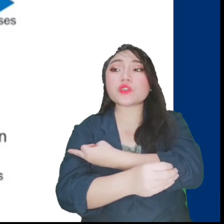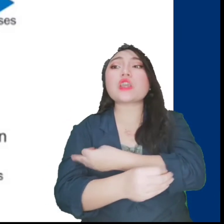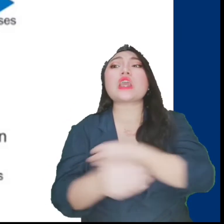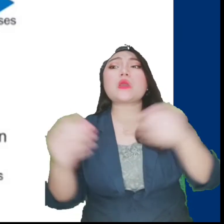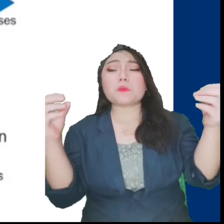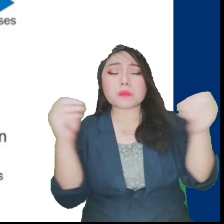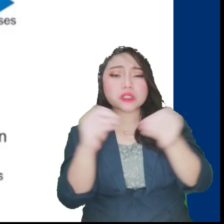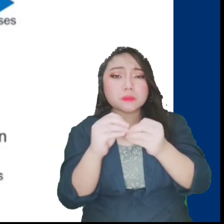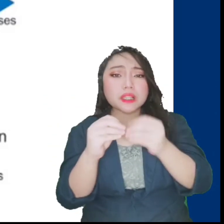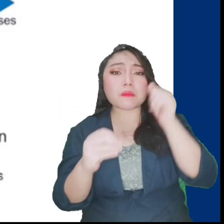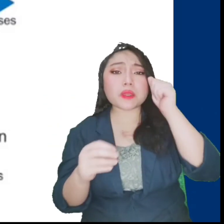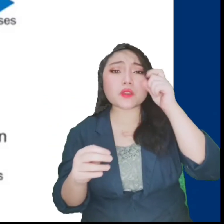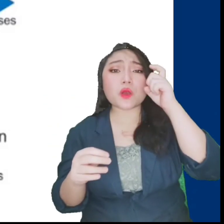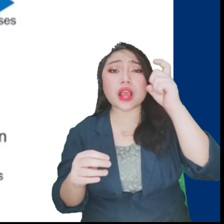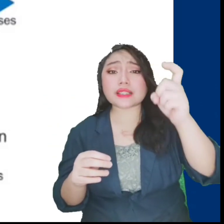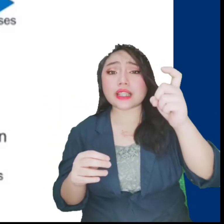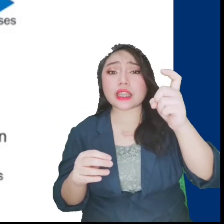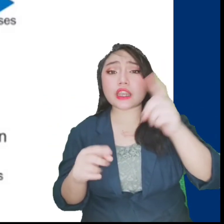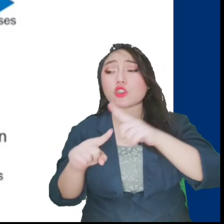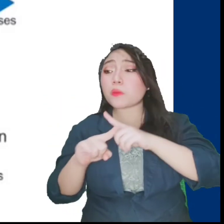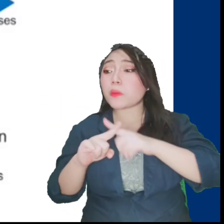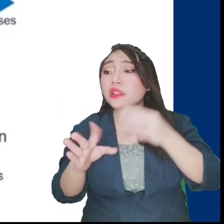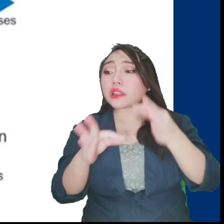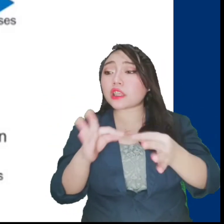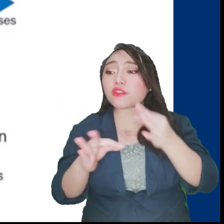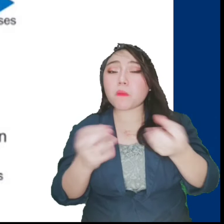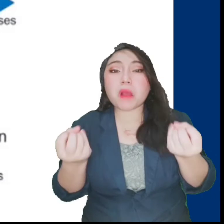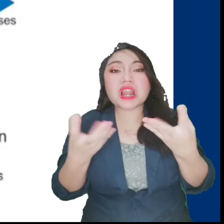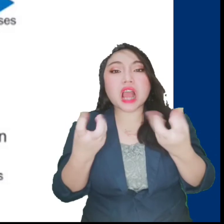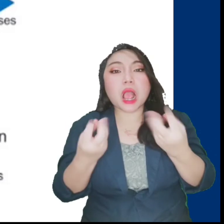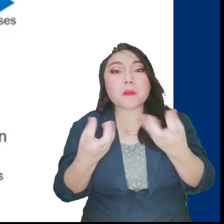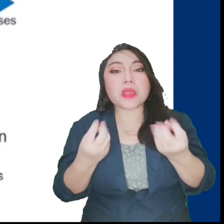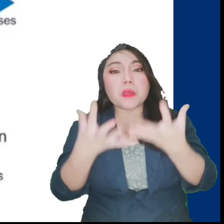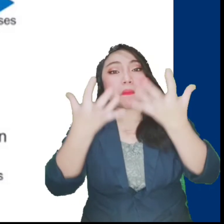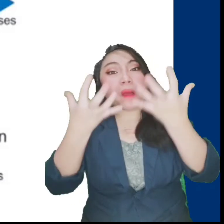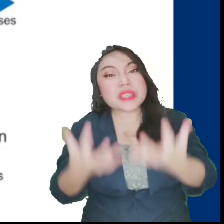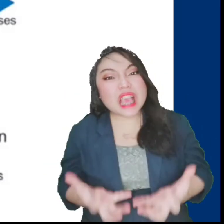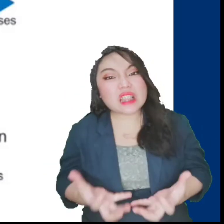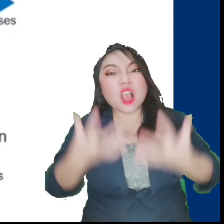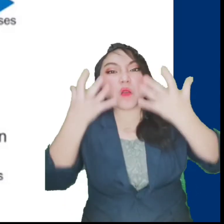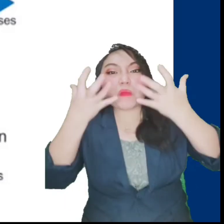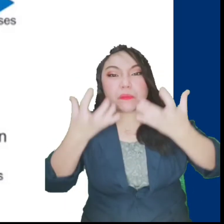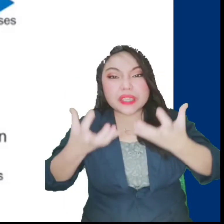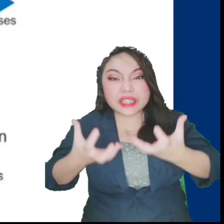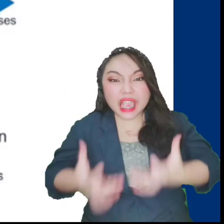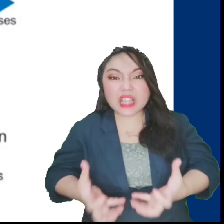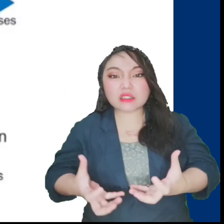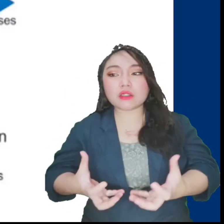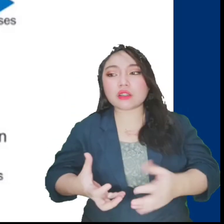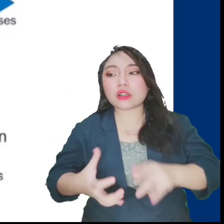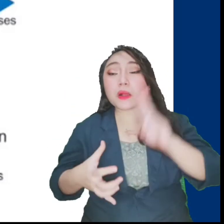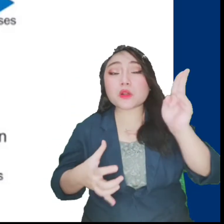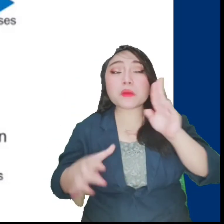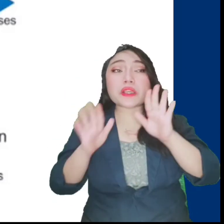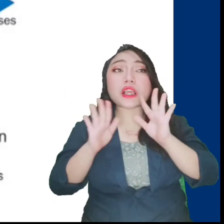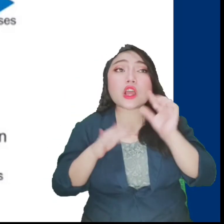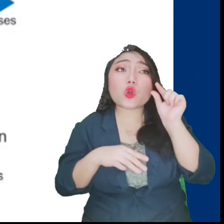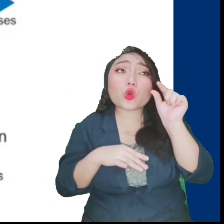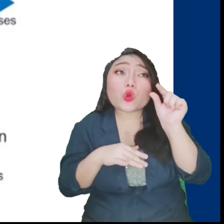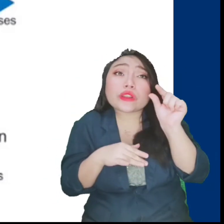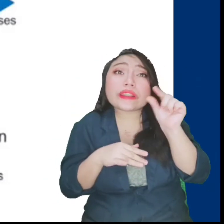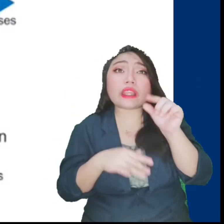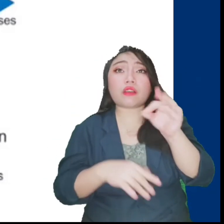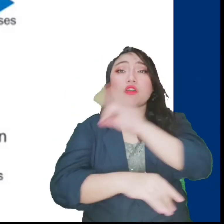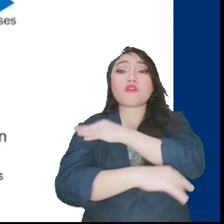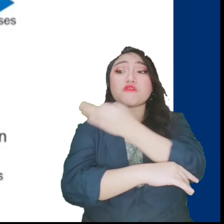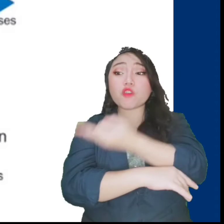So if you will be pushing this one box using more force, it will accelerate more